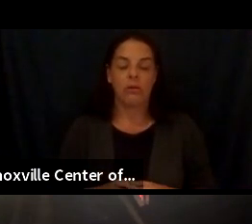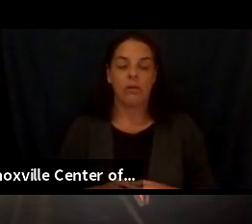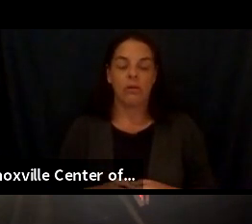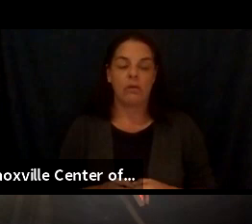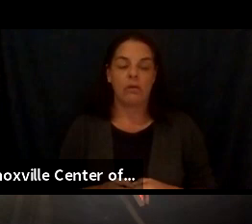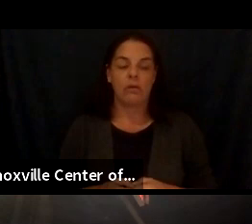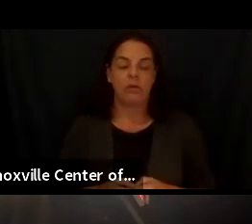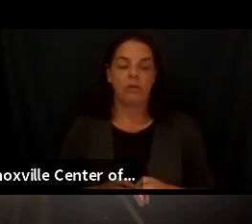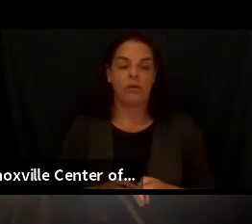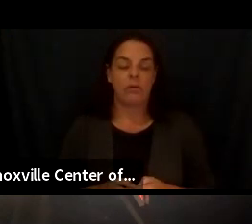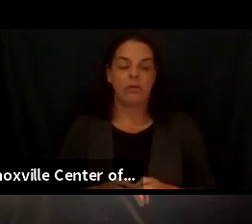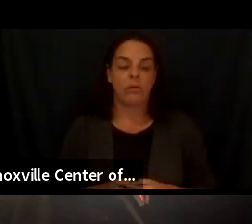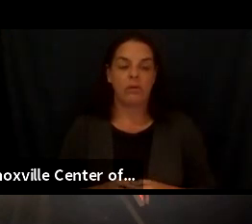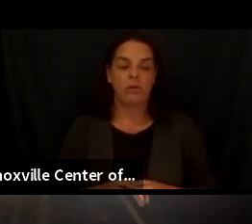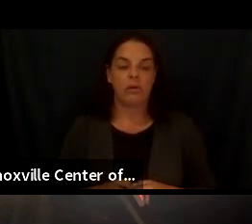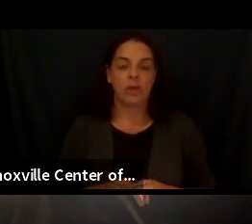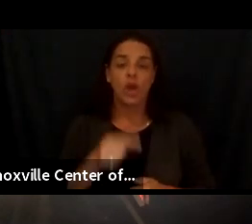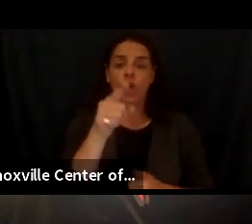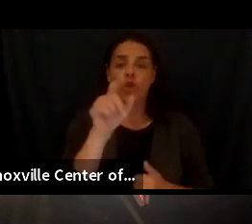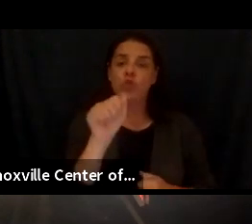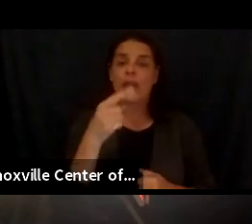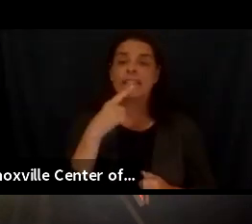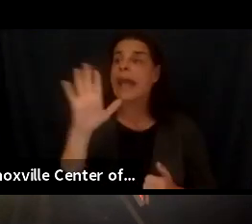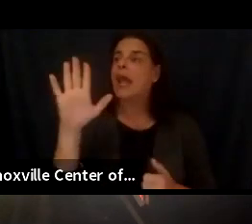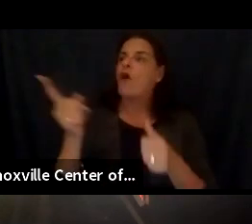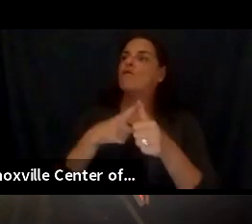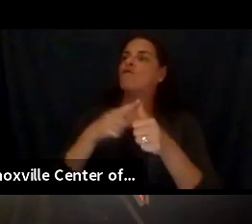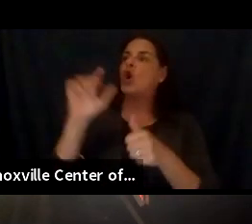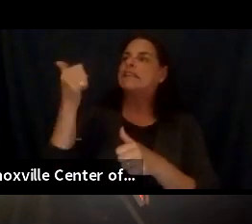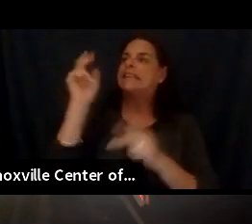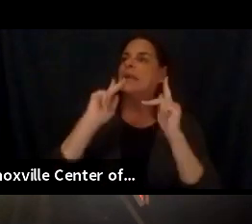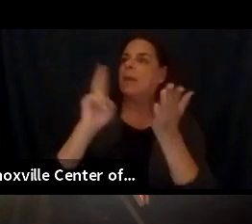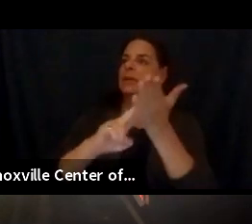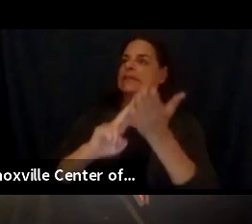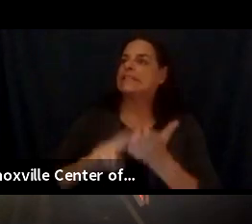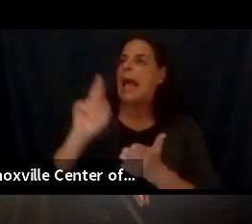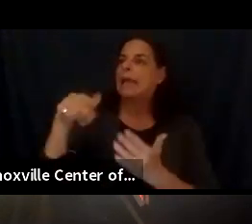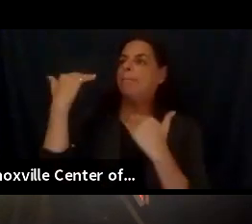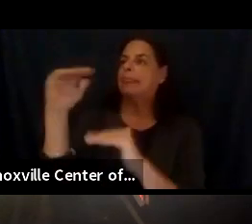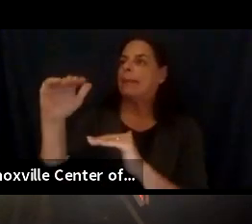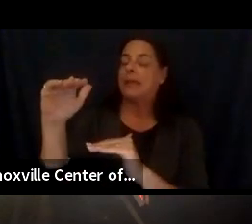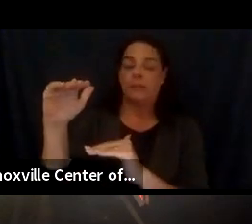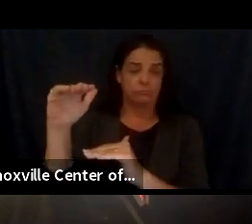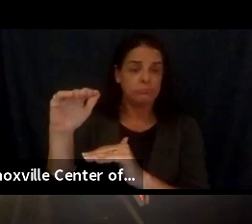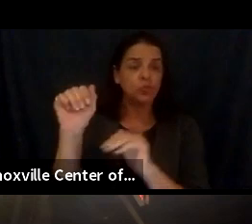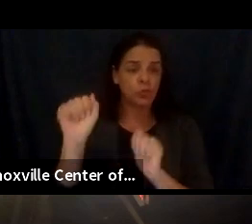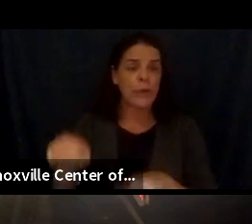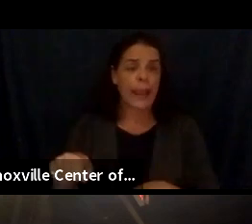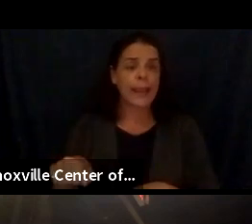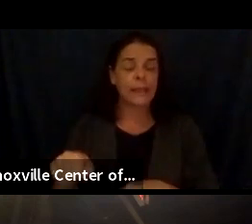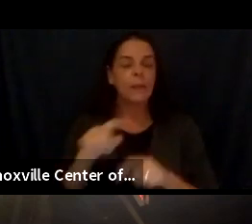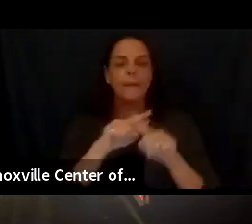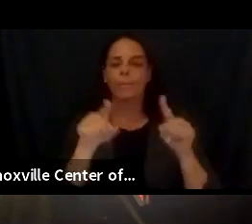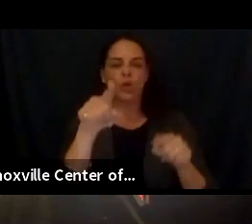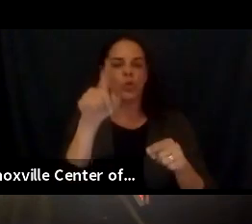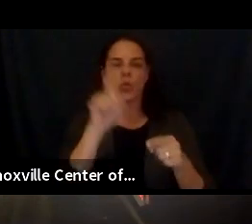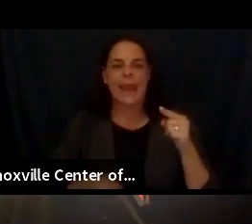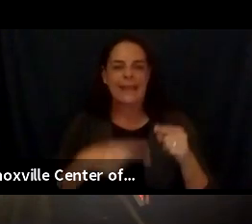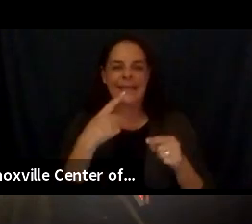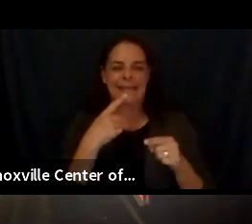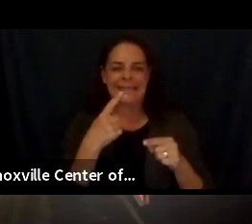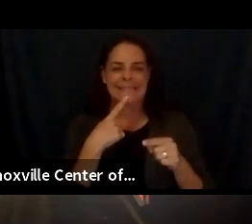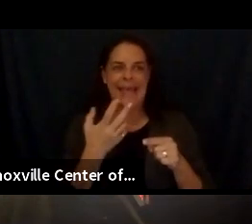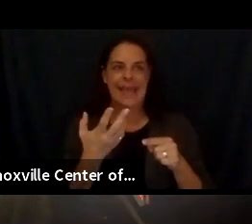There's nothing to keep you from saying the first 10 people to sign up. That's okay. But you can't say the